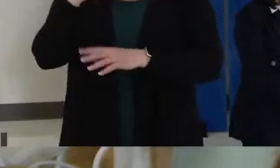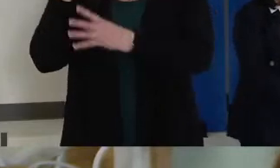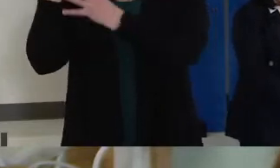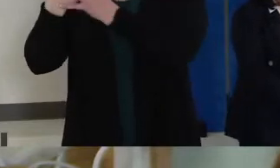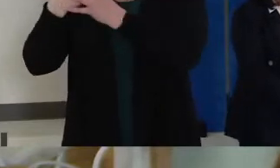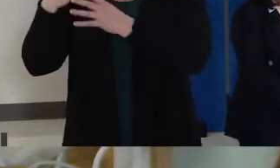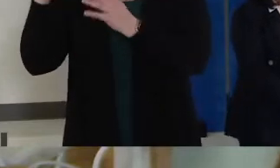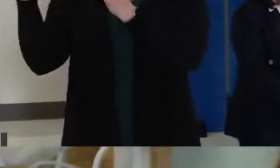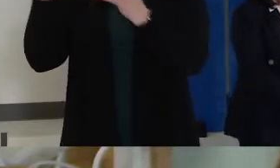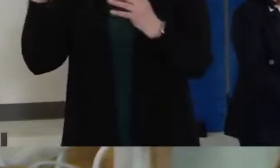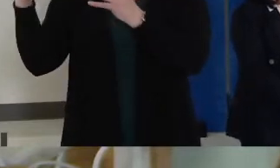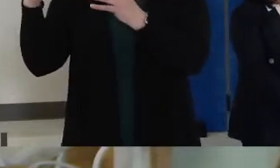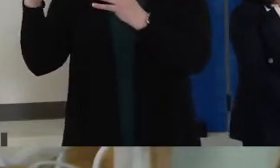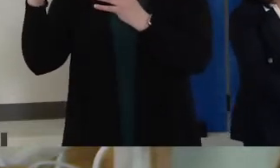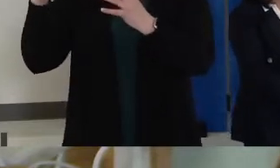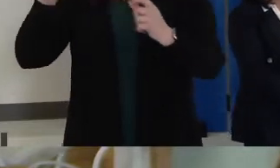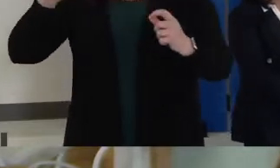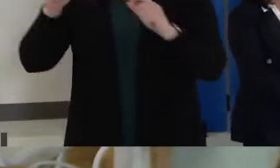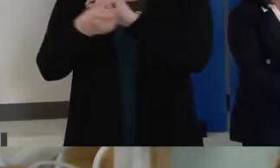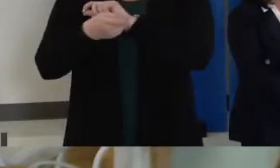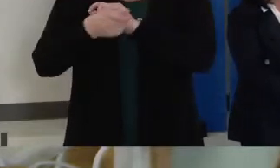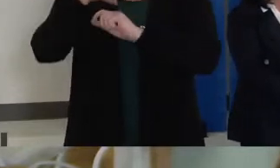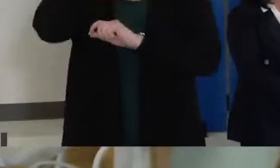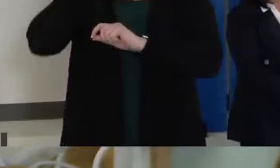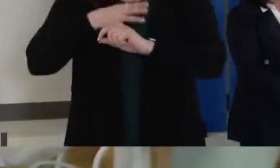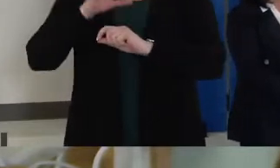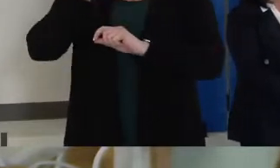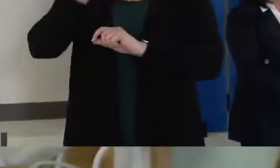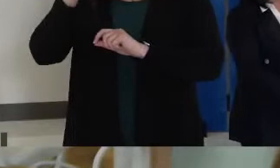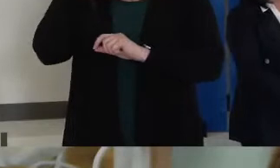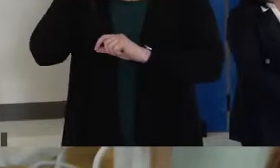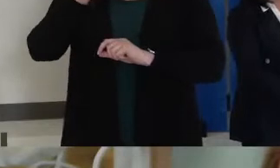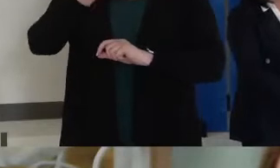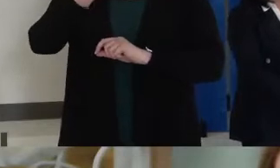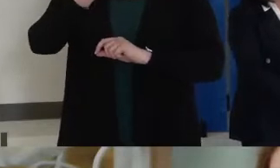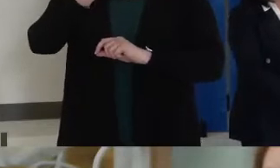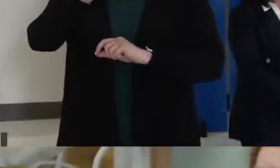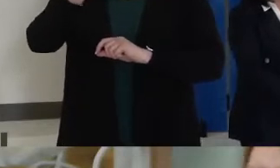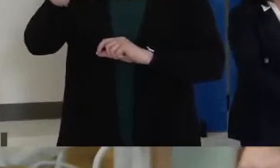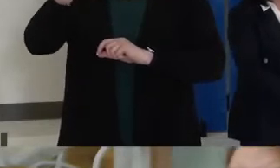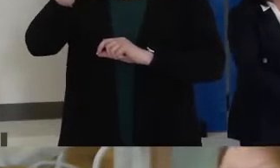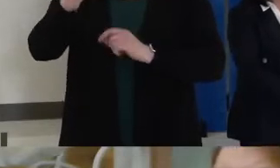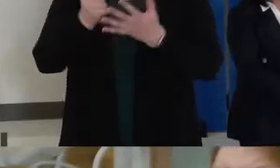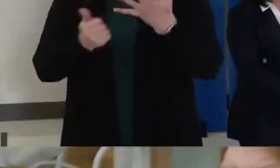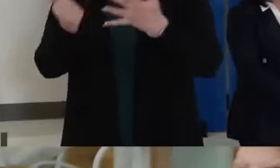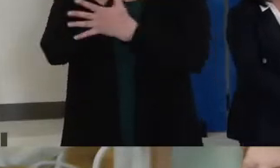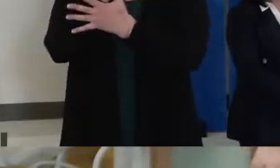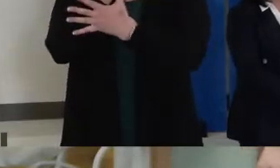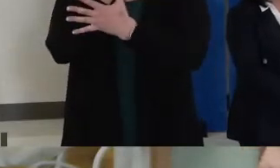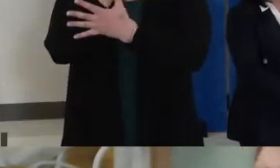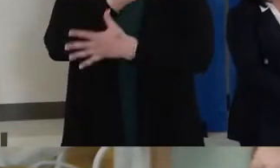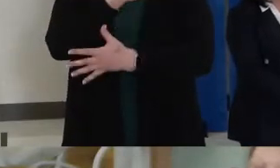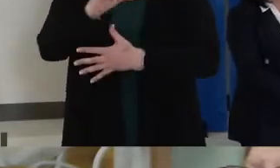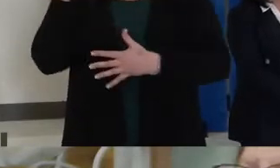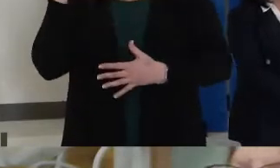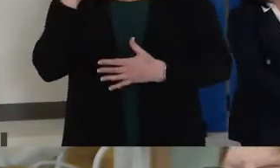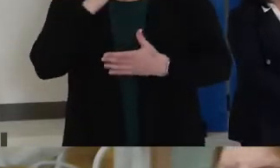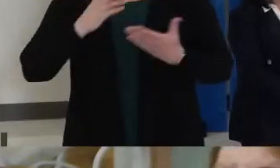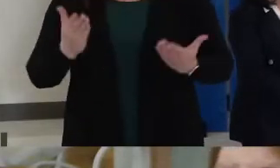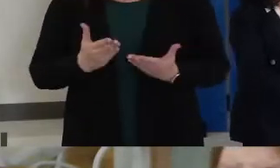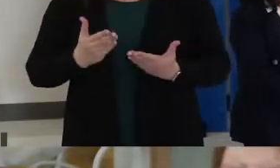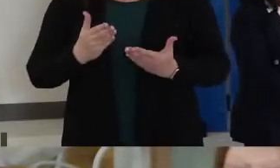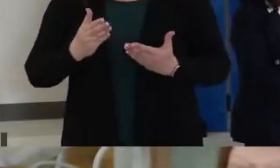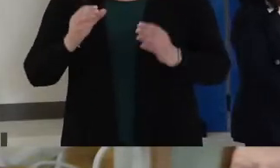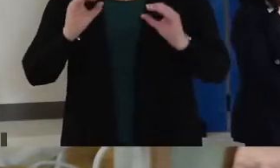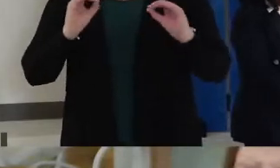man. And that's why veterans are front and center in this. And I appreciate all the extra. I mean, that's why we're here. No one does it better than folks